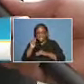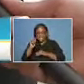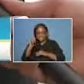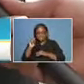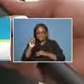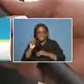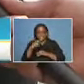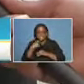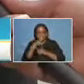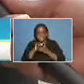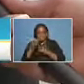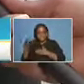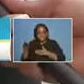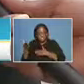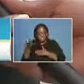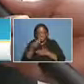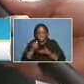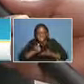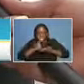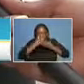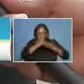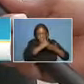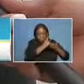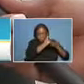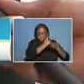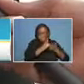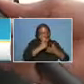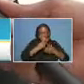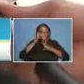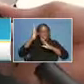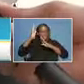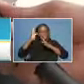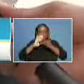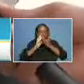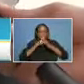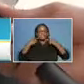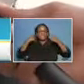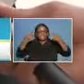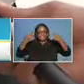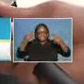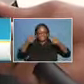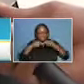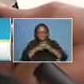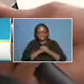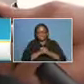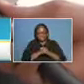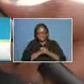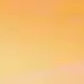and he helped to mobilize our efforts, and the Bahamas was successful in being elected.